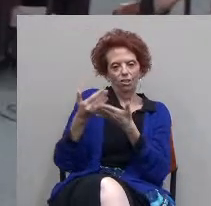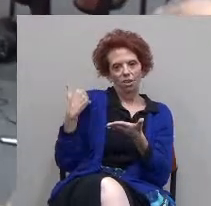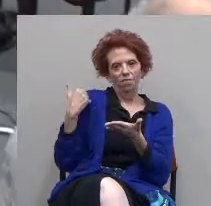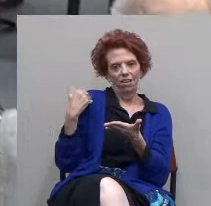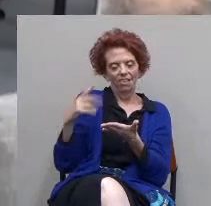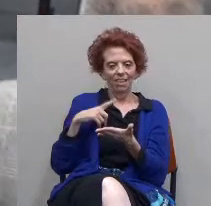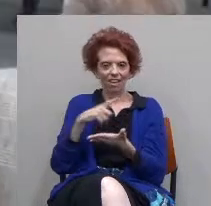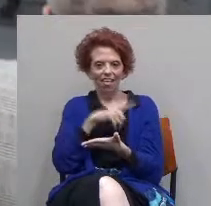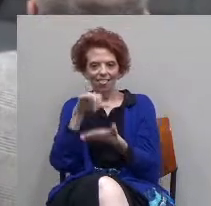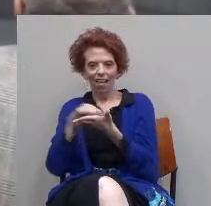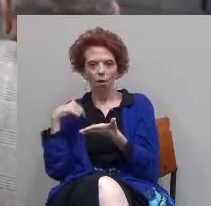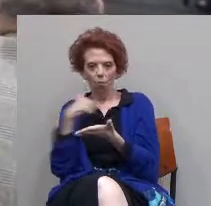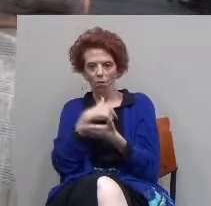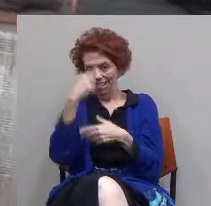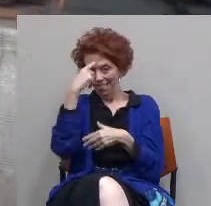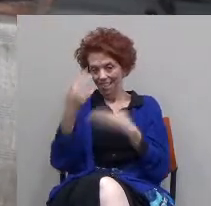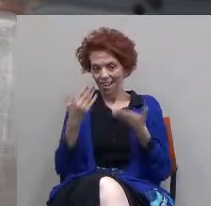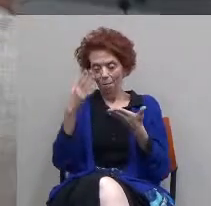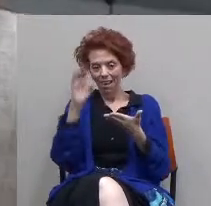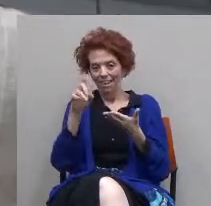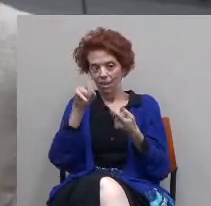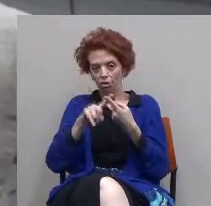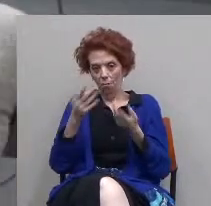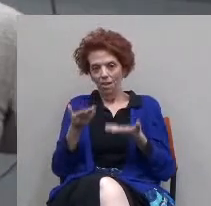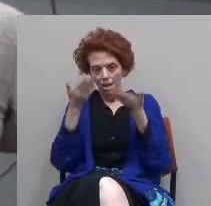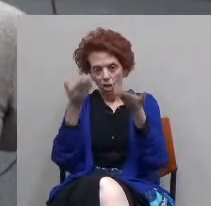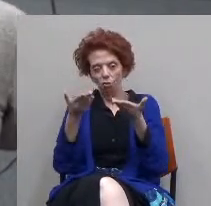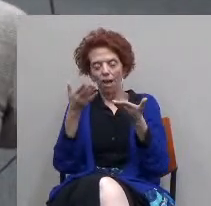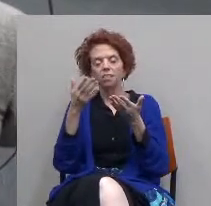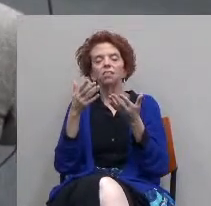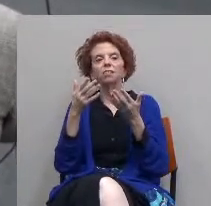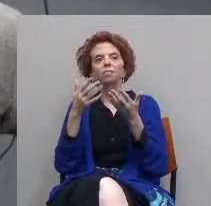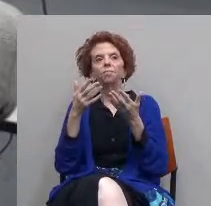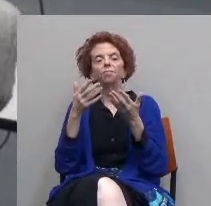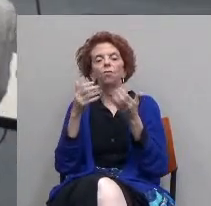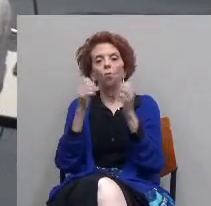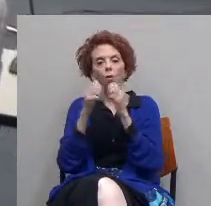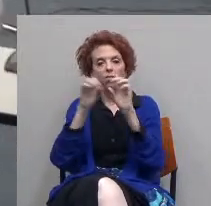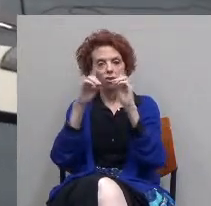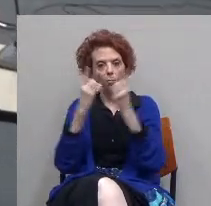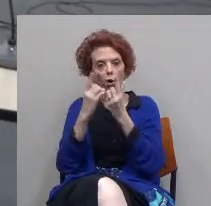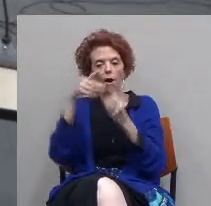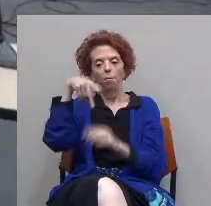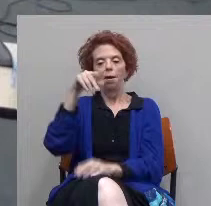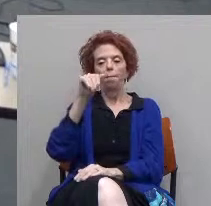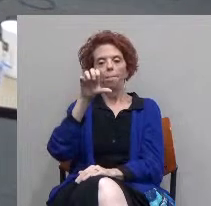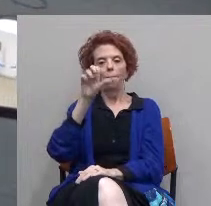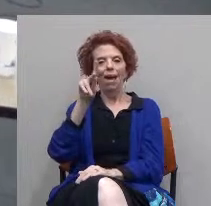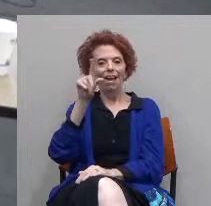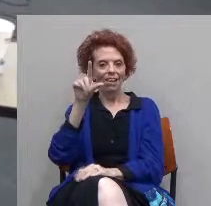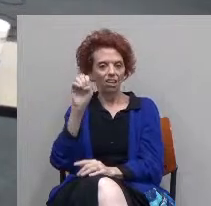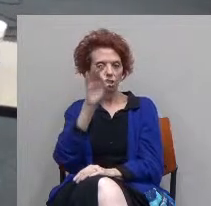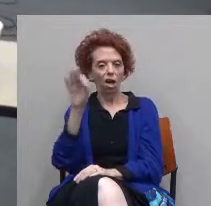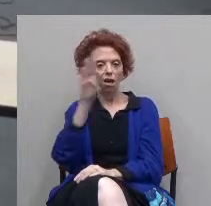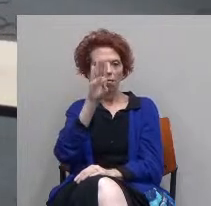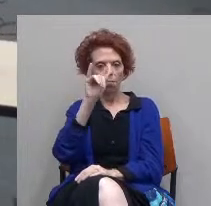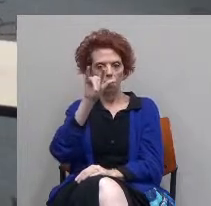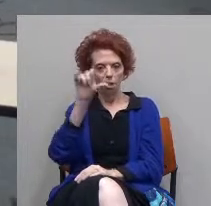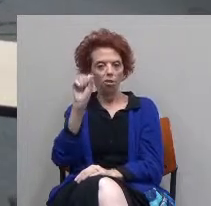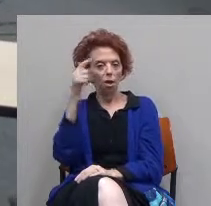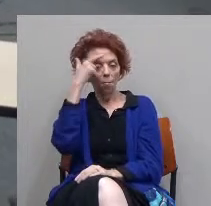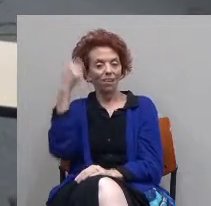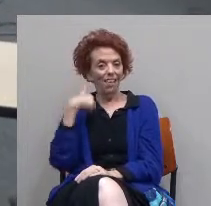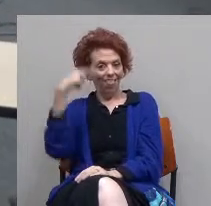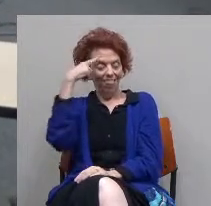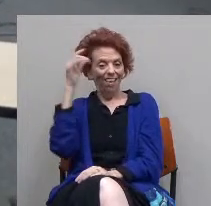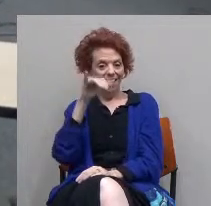session that we think might need to be addressed, right, with the department's package of bills, so that maybe, because I think